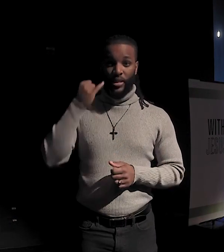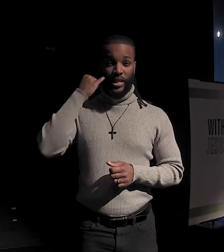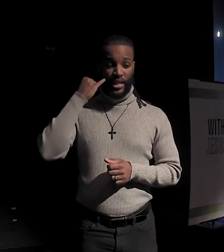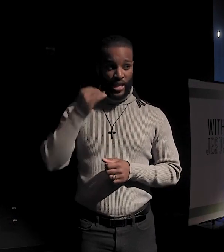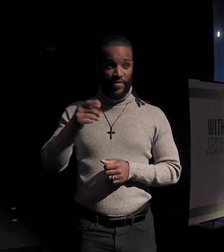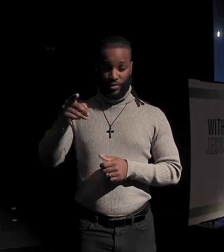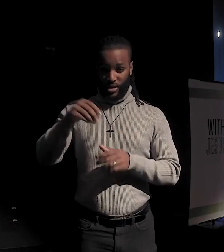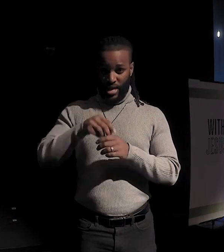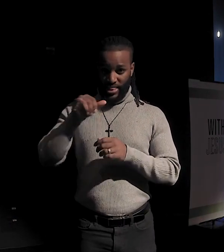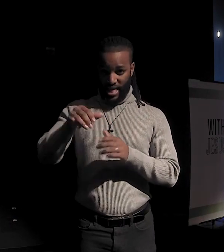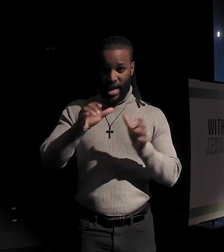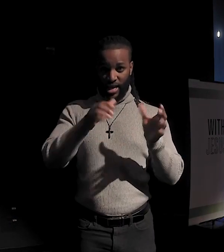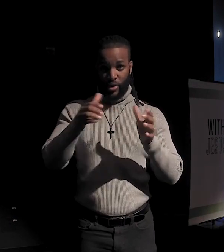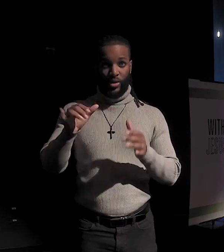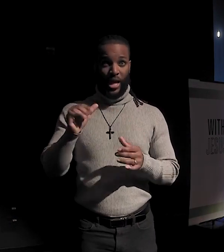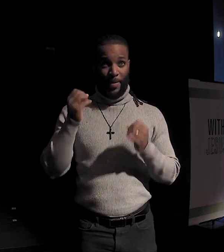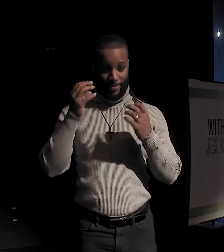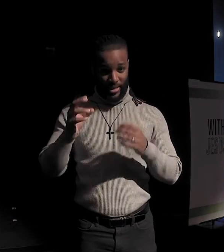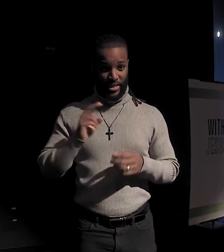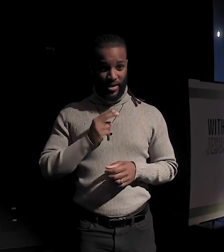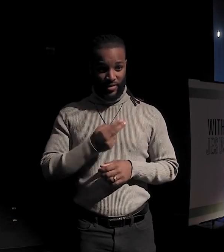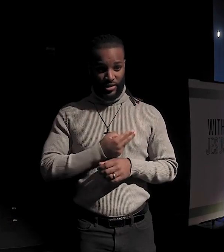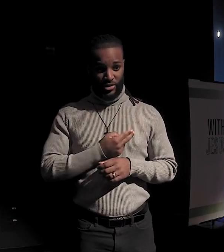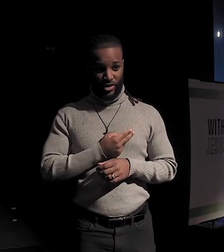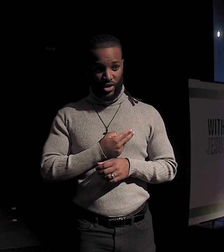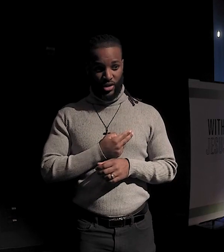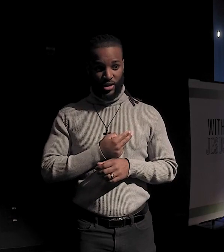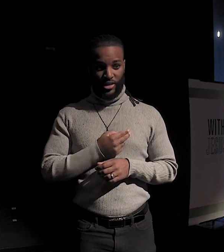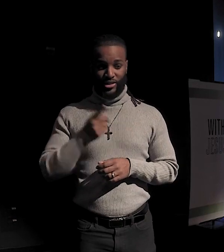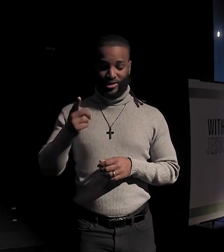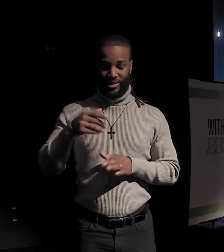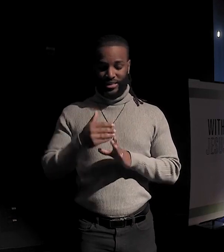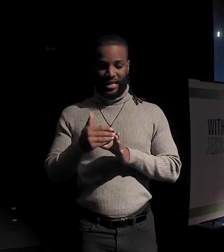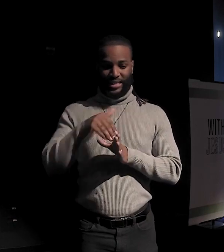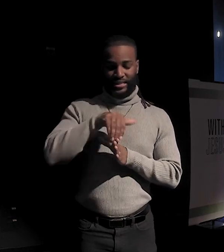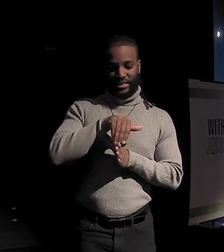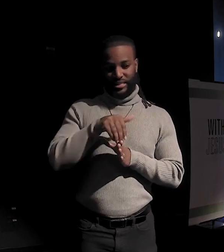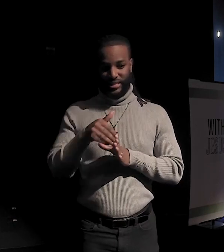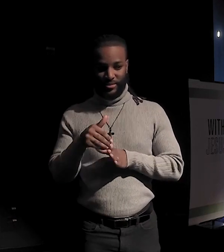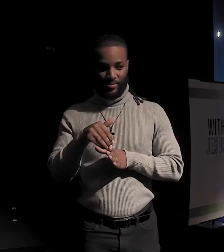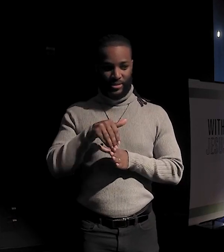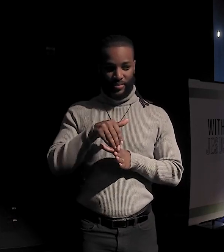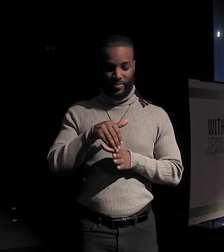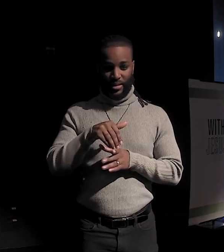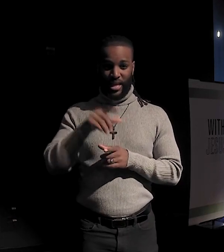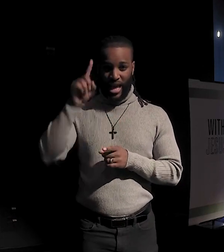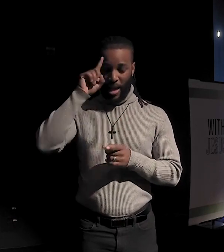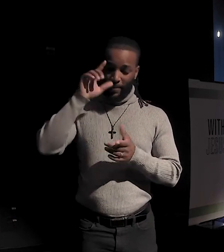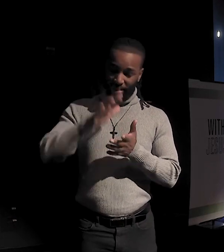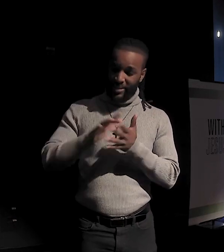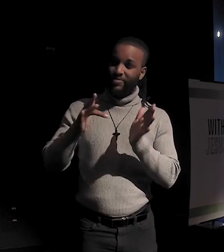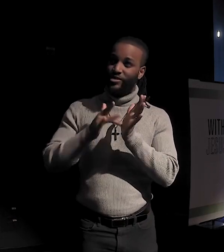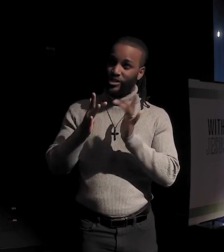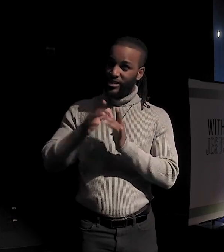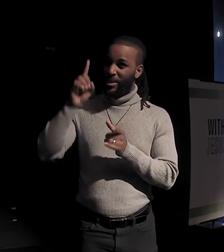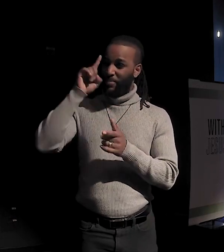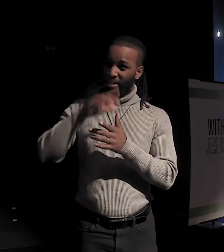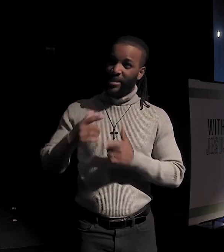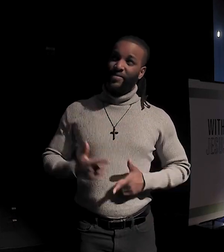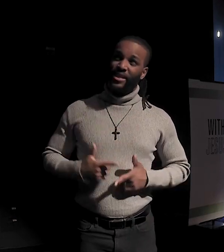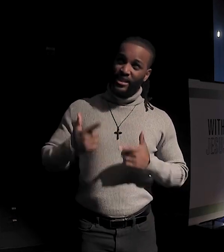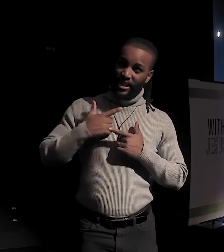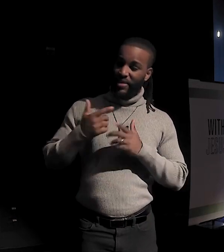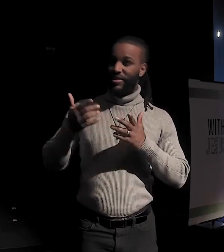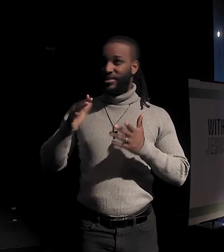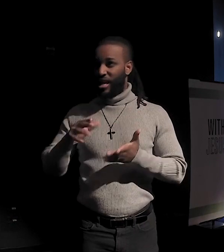If you're in the category of, like many of us, man, you're split. I believe in Jesus. I believe he lived, died, and rose again, but I'm